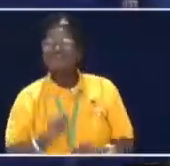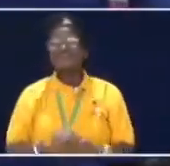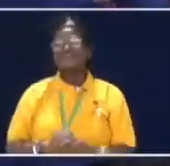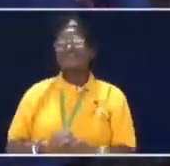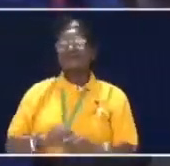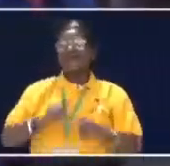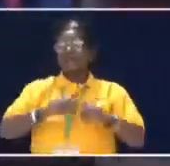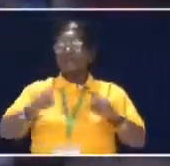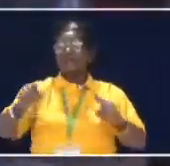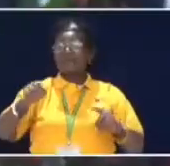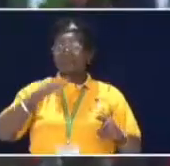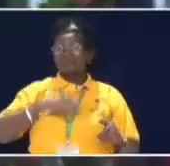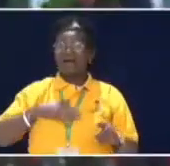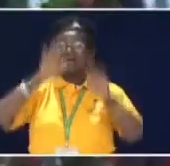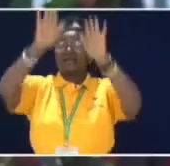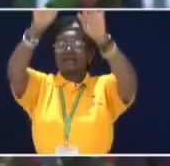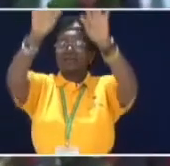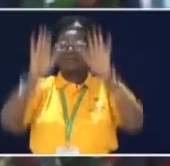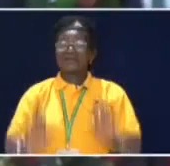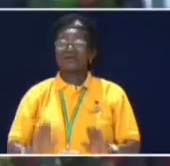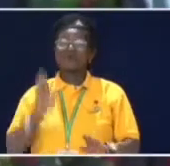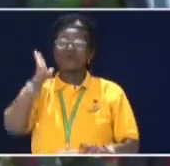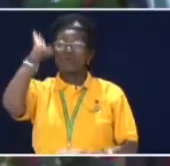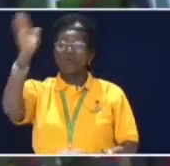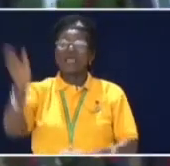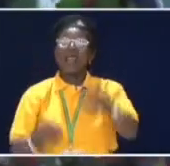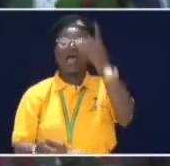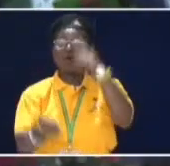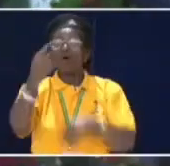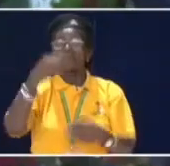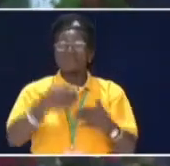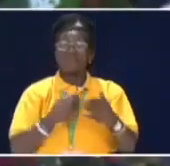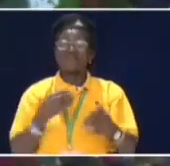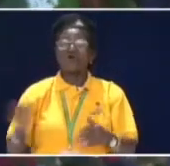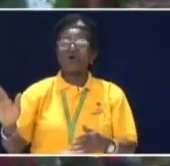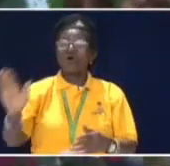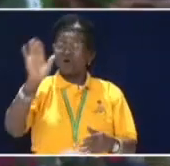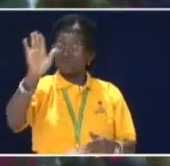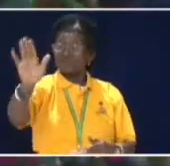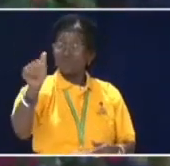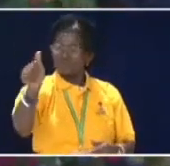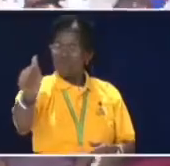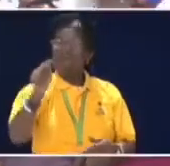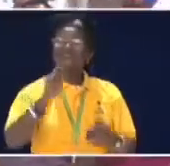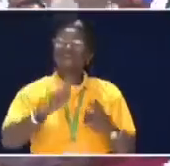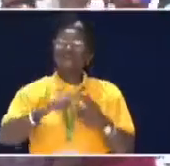but my miracle will come before yours tonight.